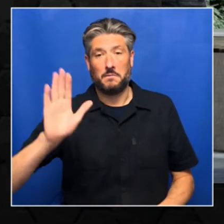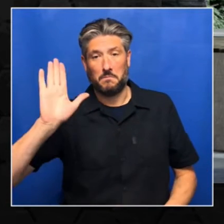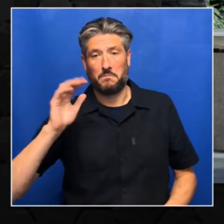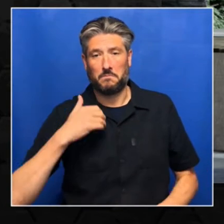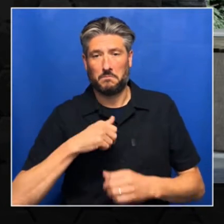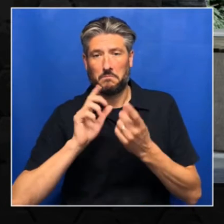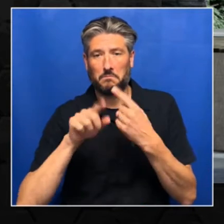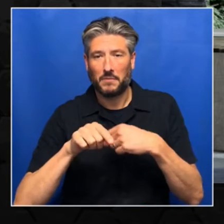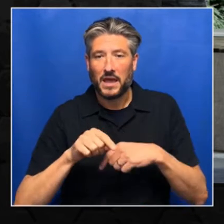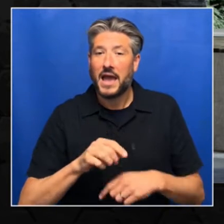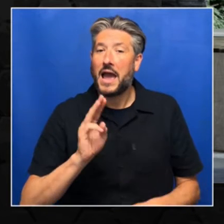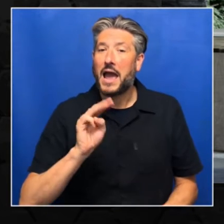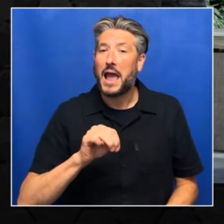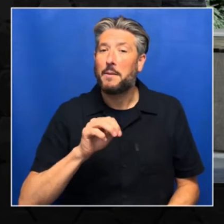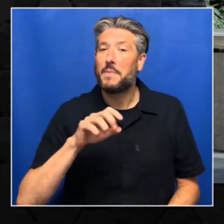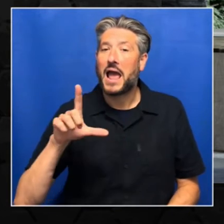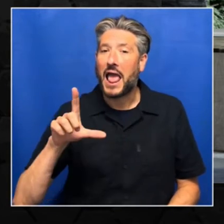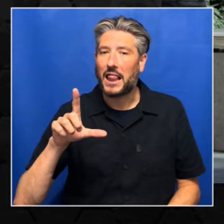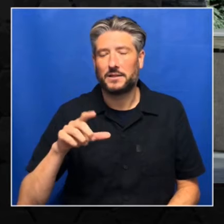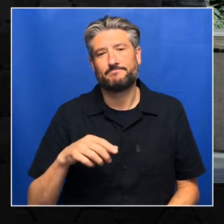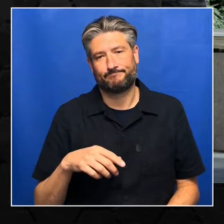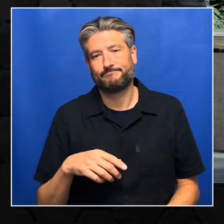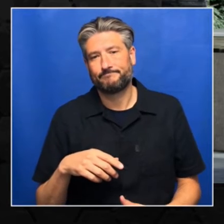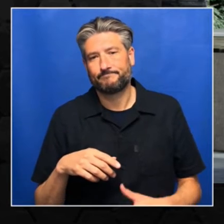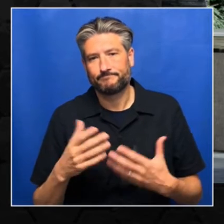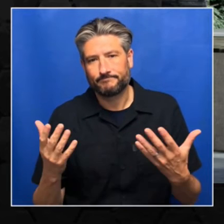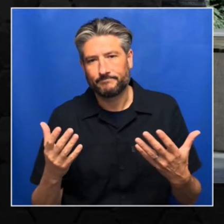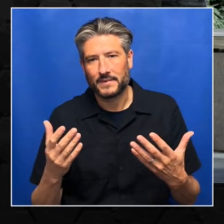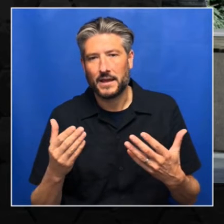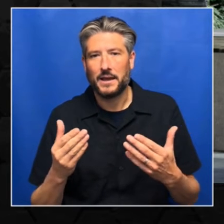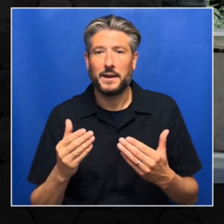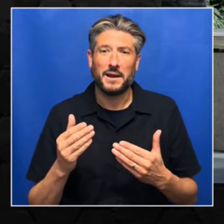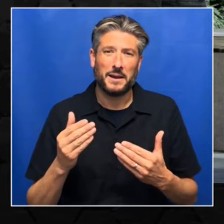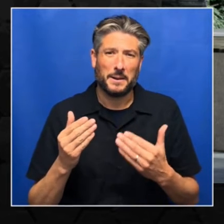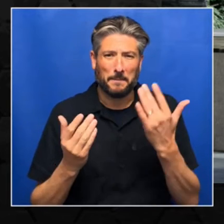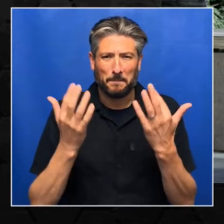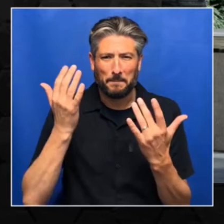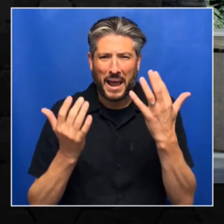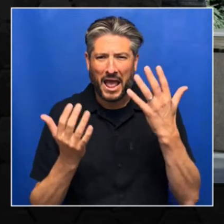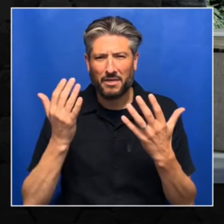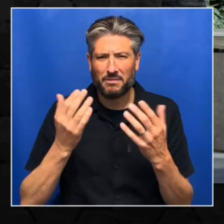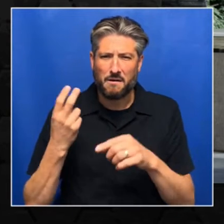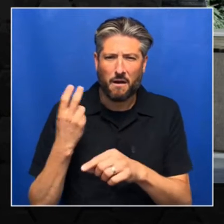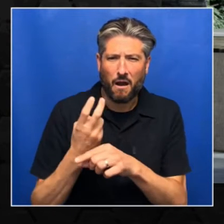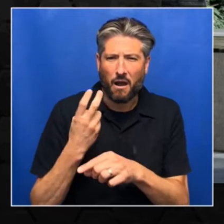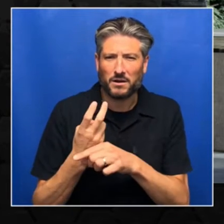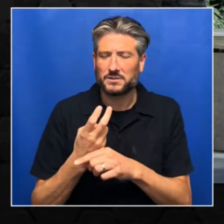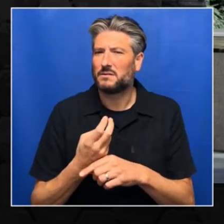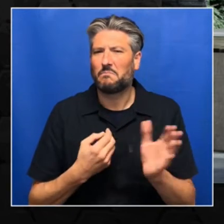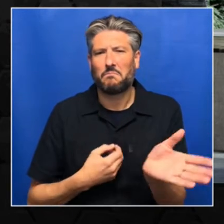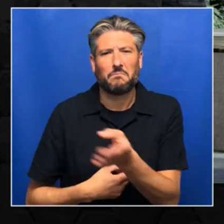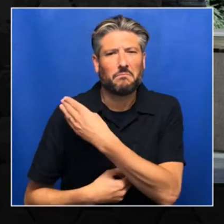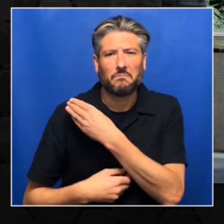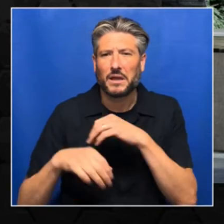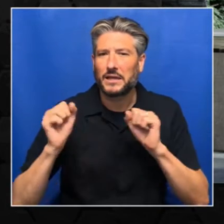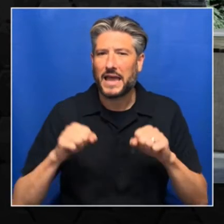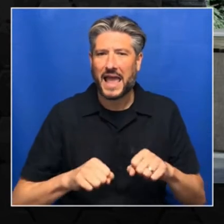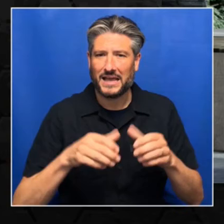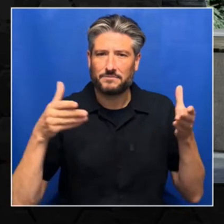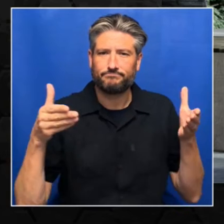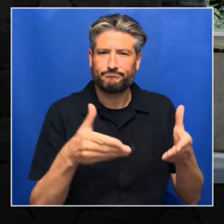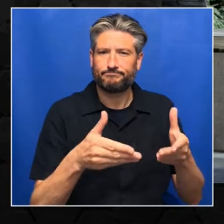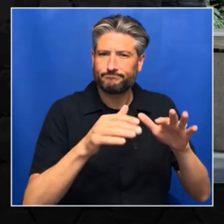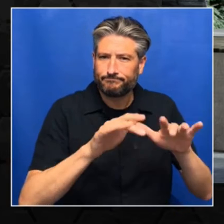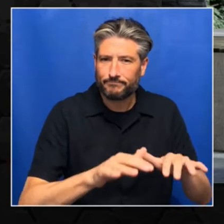math is so difficult. Should I go through the entire theory, or should I just directly jump into how to create a neural network, right? Because TensorFlow, PyTorch,